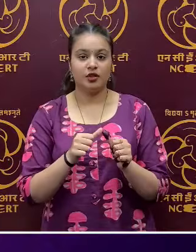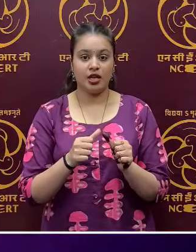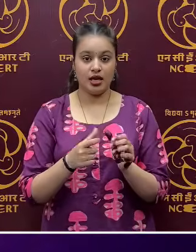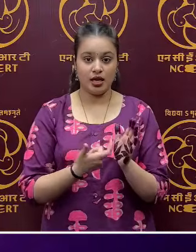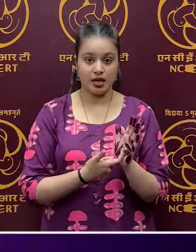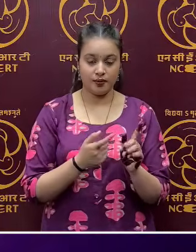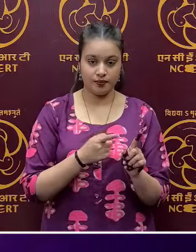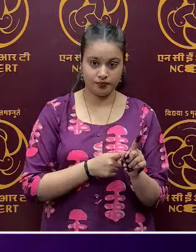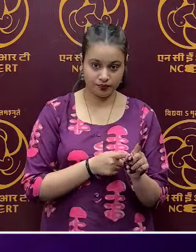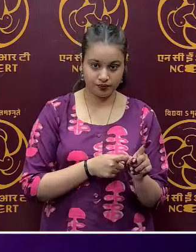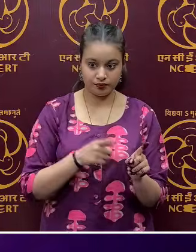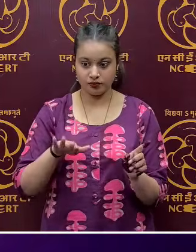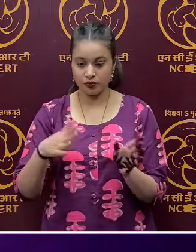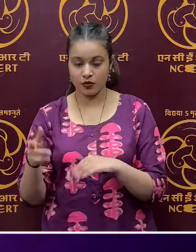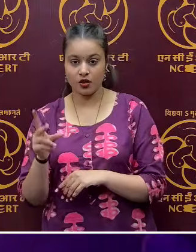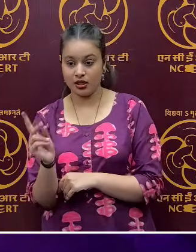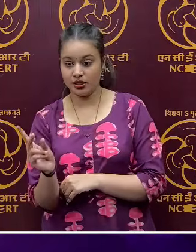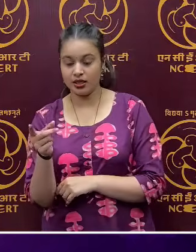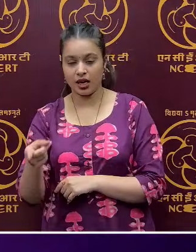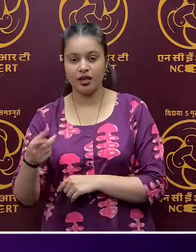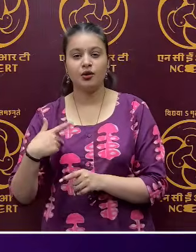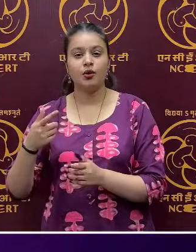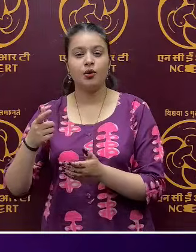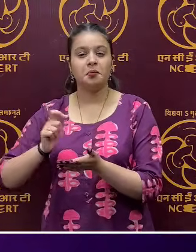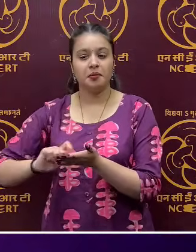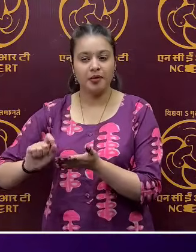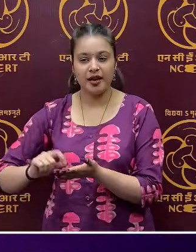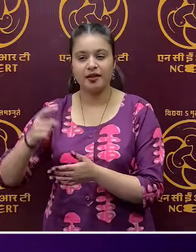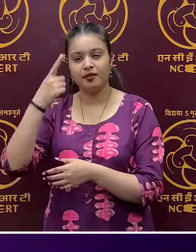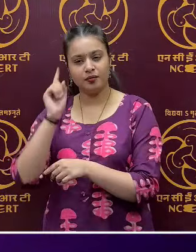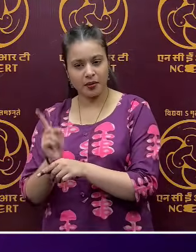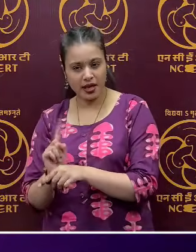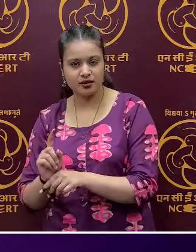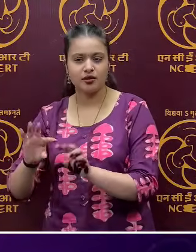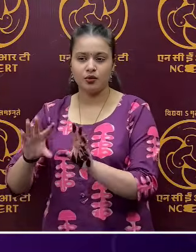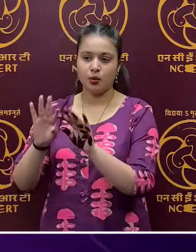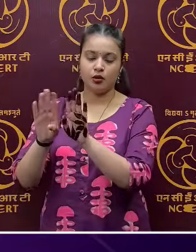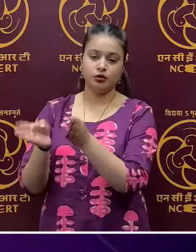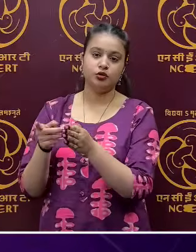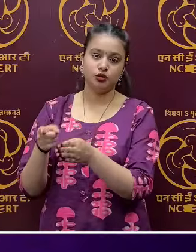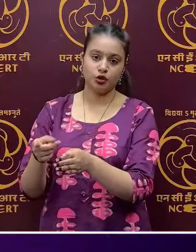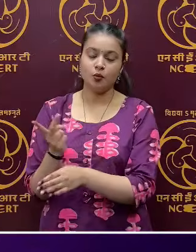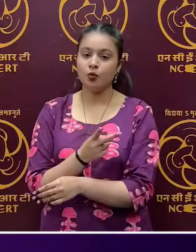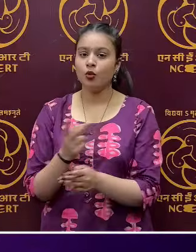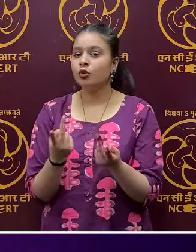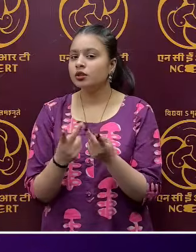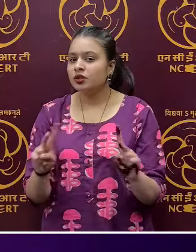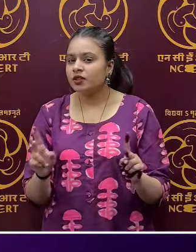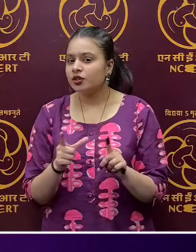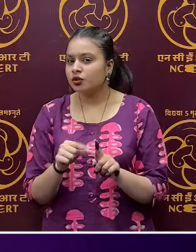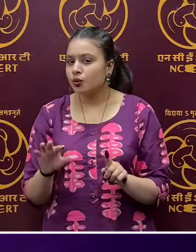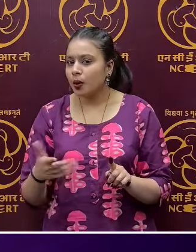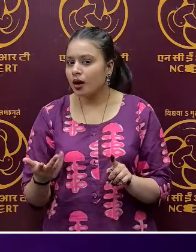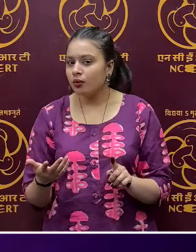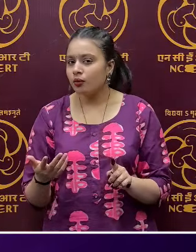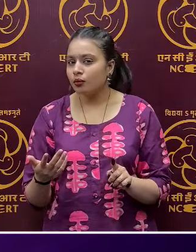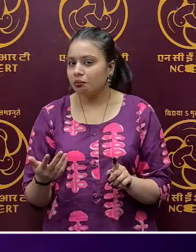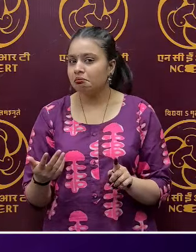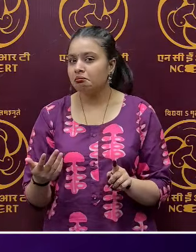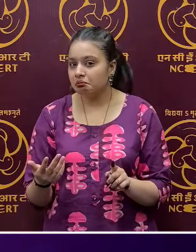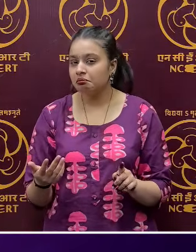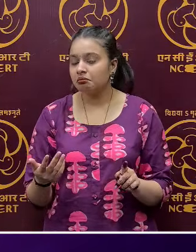and stationery, of course, pen, pencils, like office stationery, school stationery. Right. Why? How do we distinguish these? Okay.